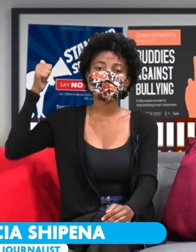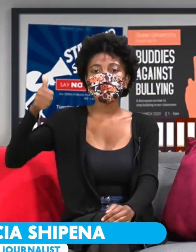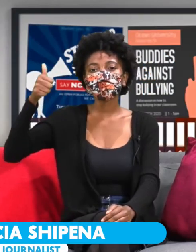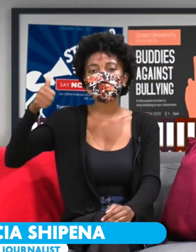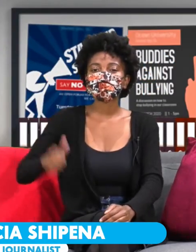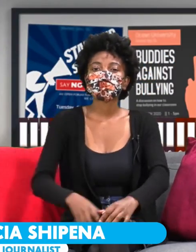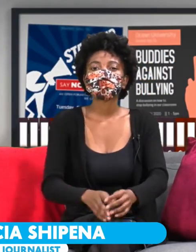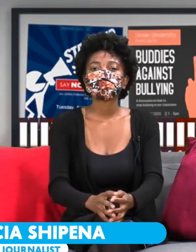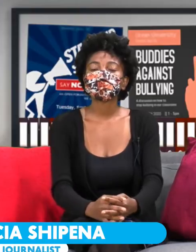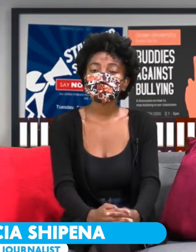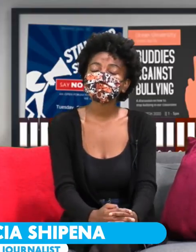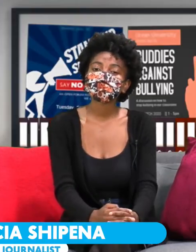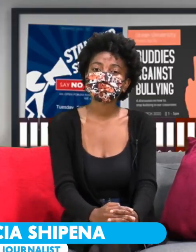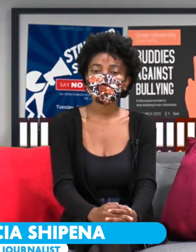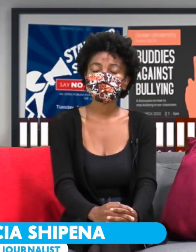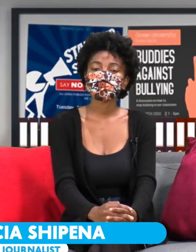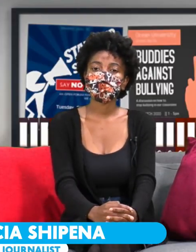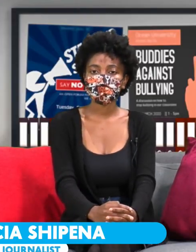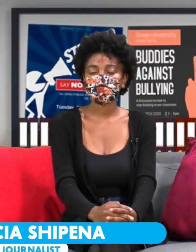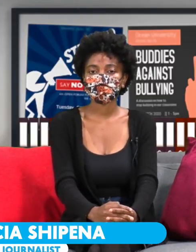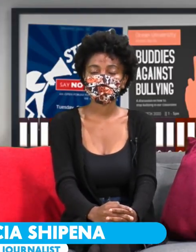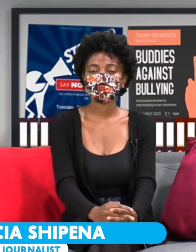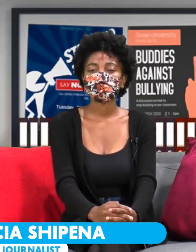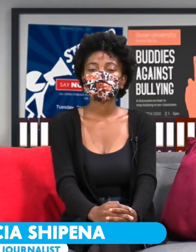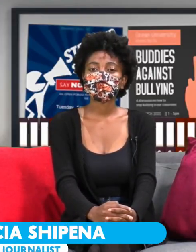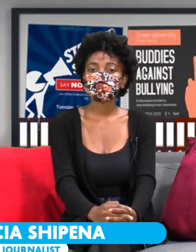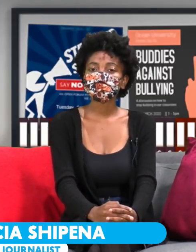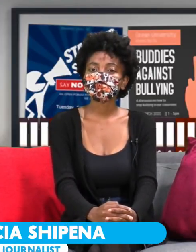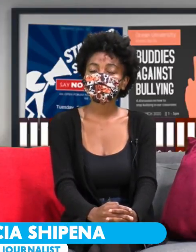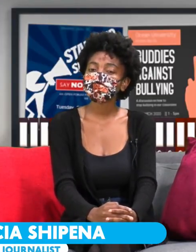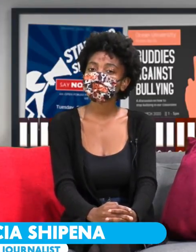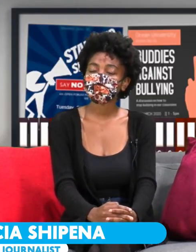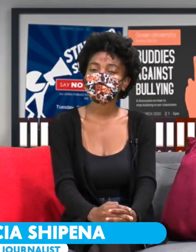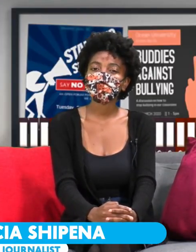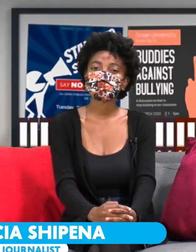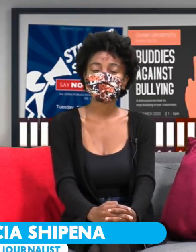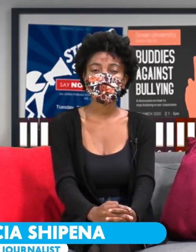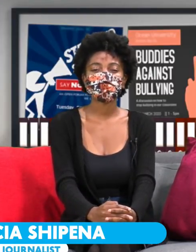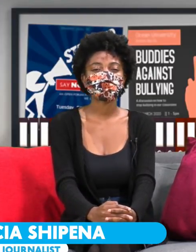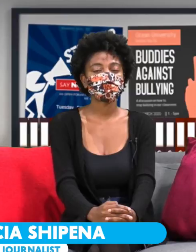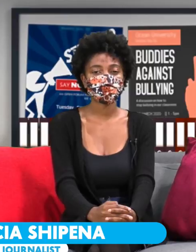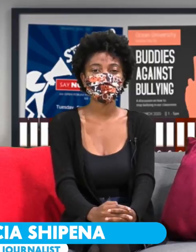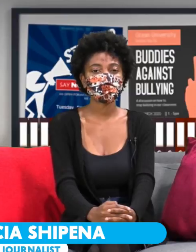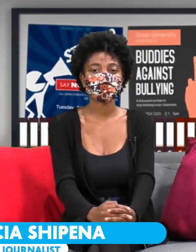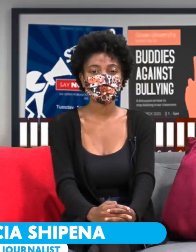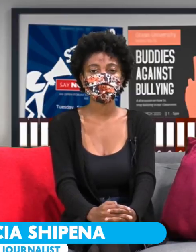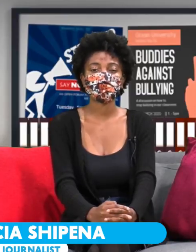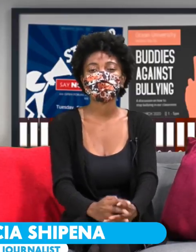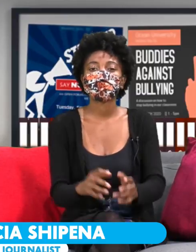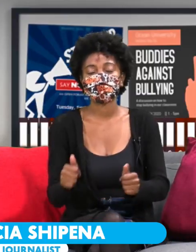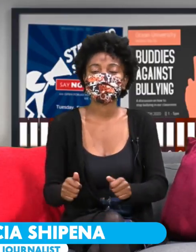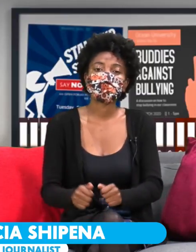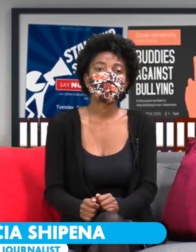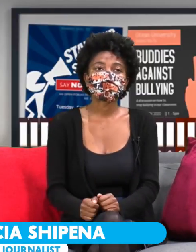hello guys welcome to my zone online school my name is justicia shepena and today i'll be with you in the train